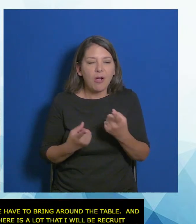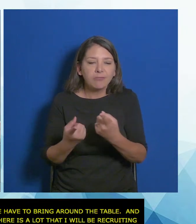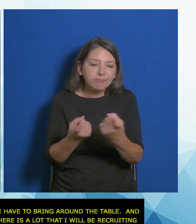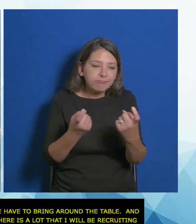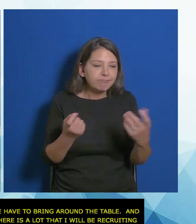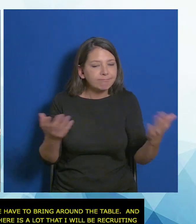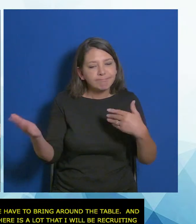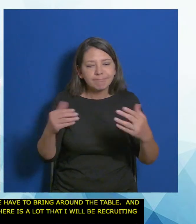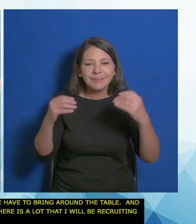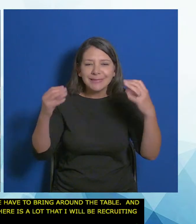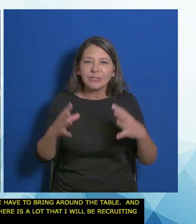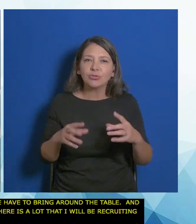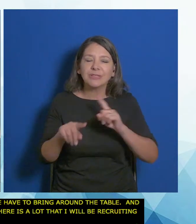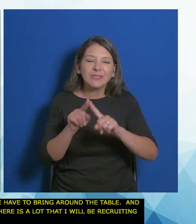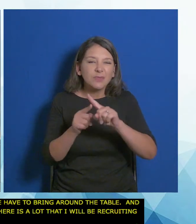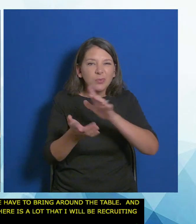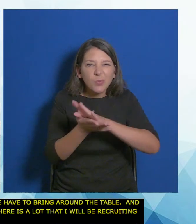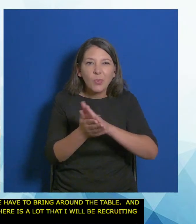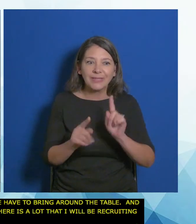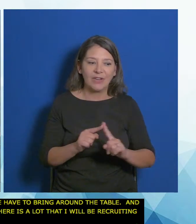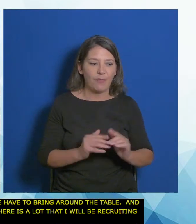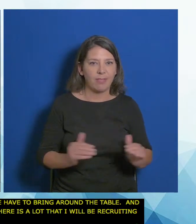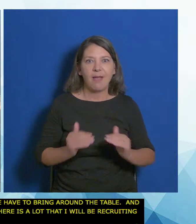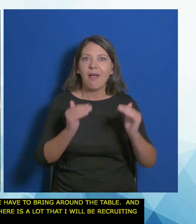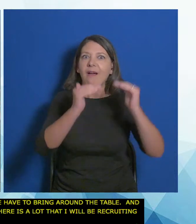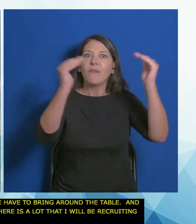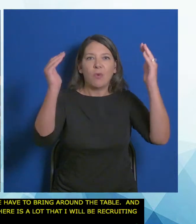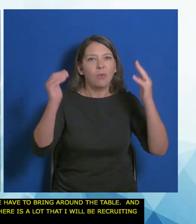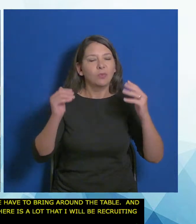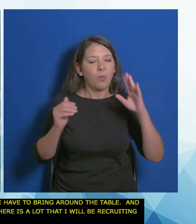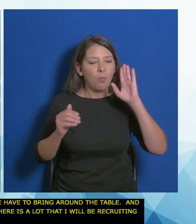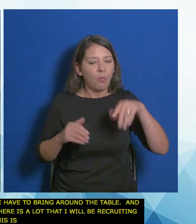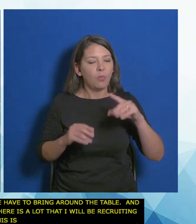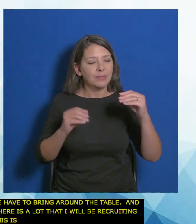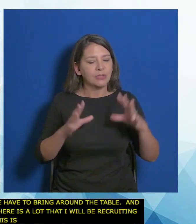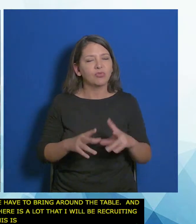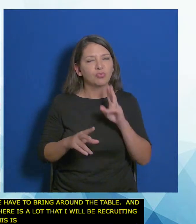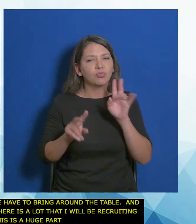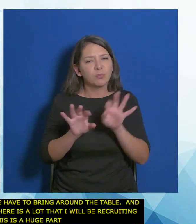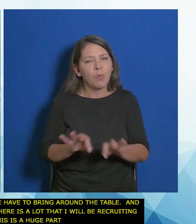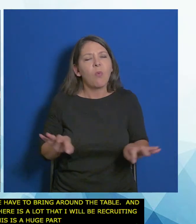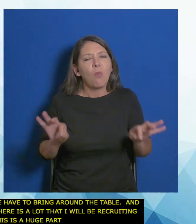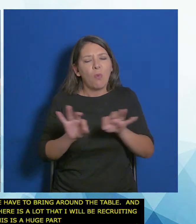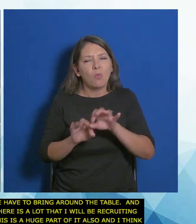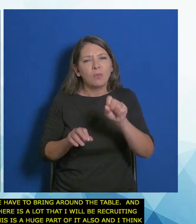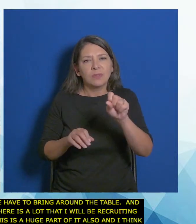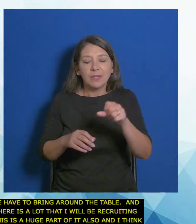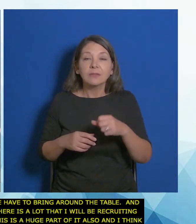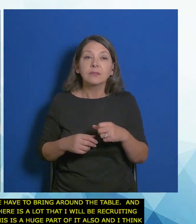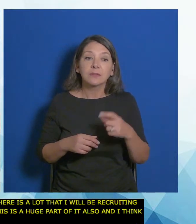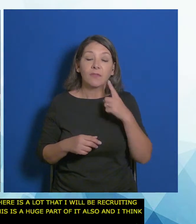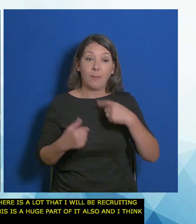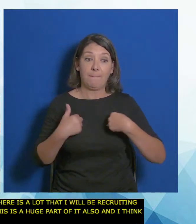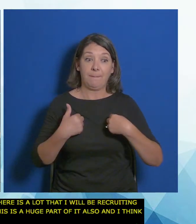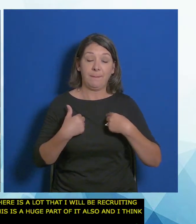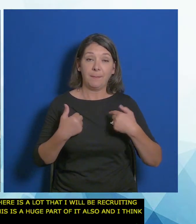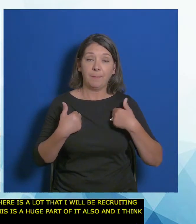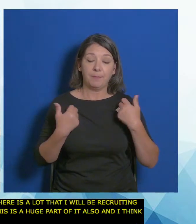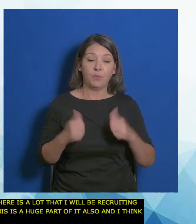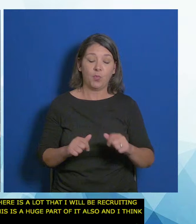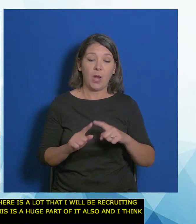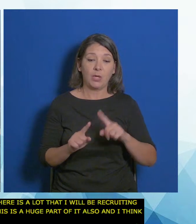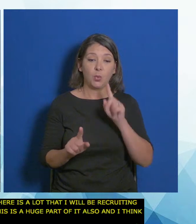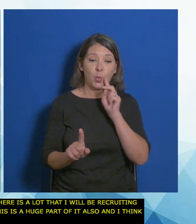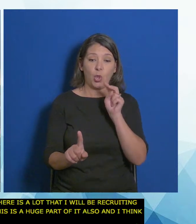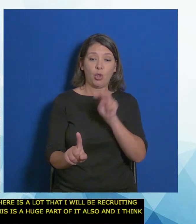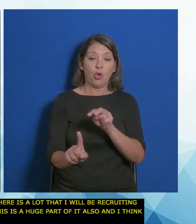schools, from all different levels. So they're a huge part of that also. I think for me, I'm trying to look at this picture not from